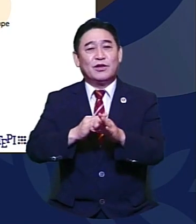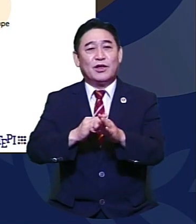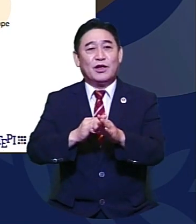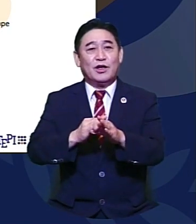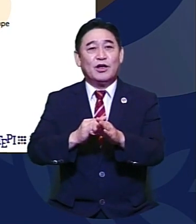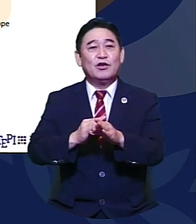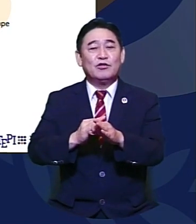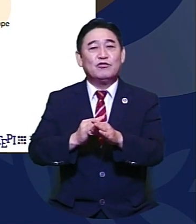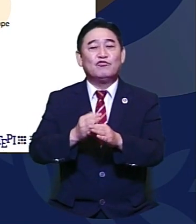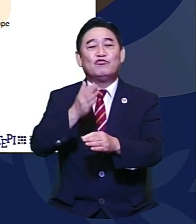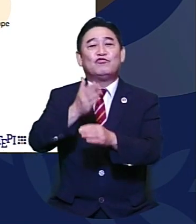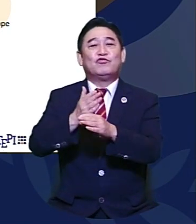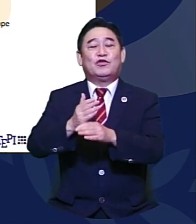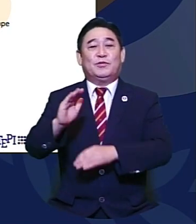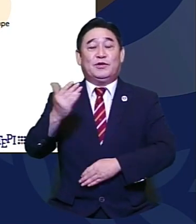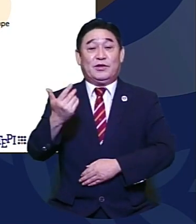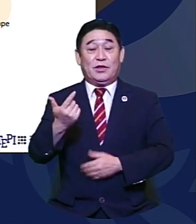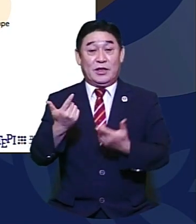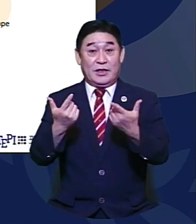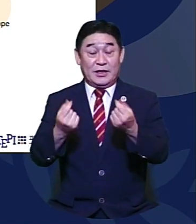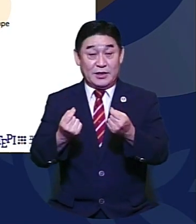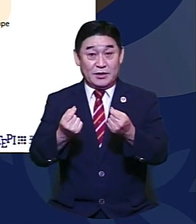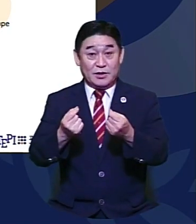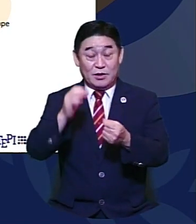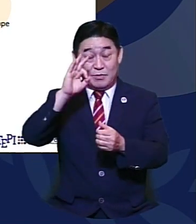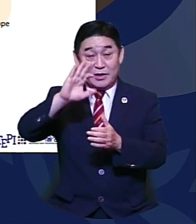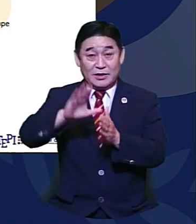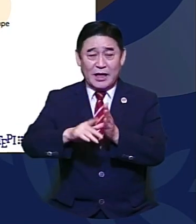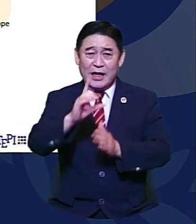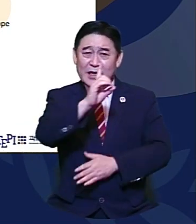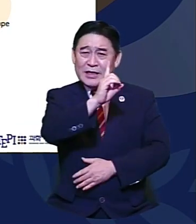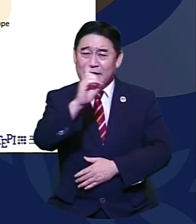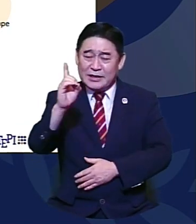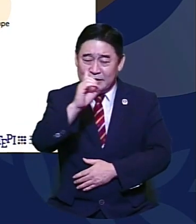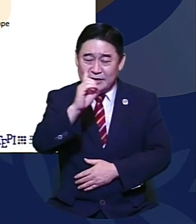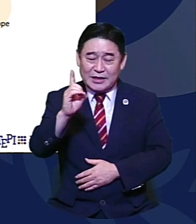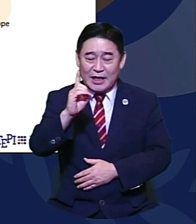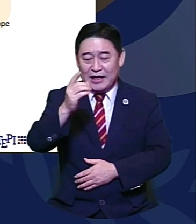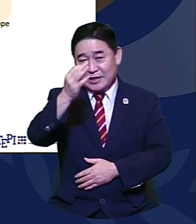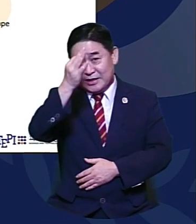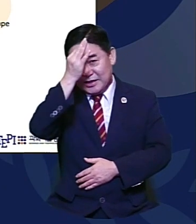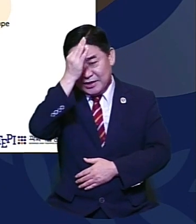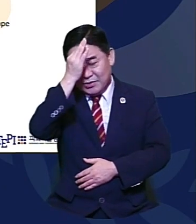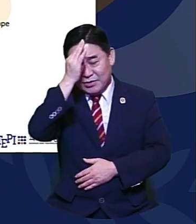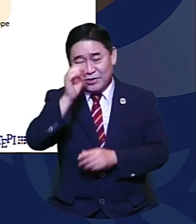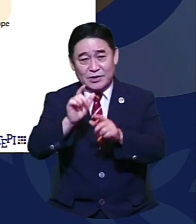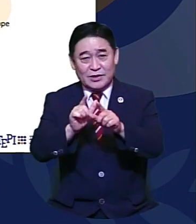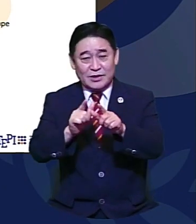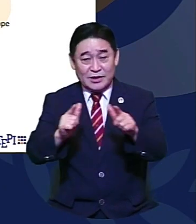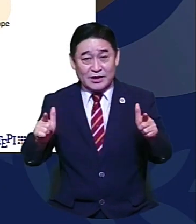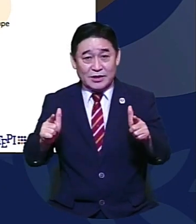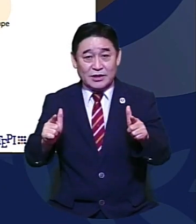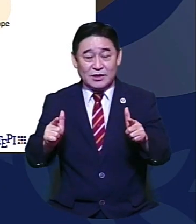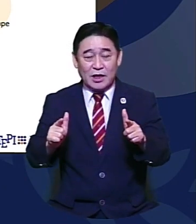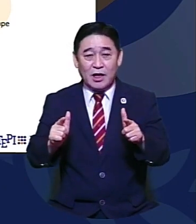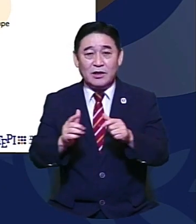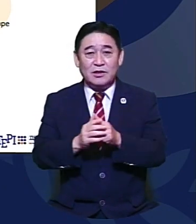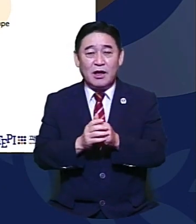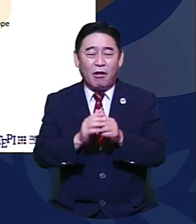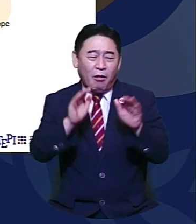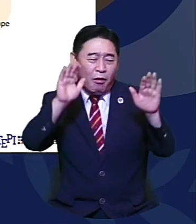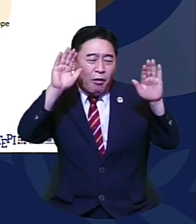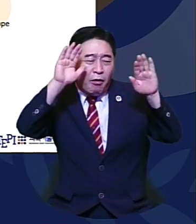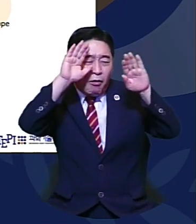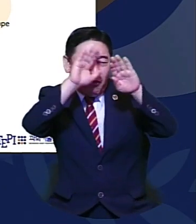digital technology seems like a very lone light at the end of the tunnel very dark tunnel created by this